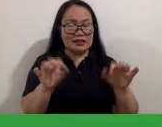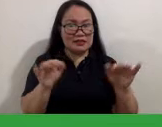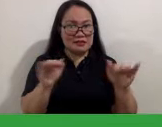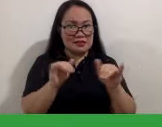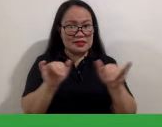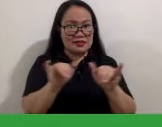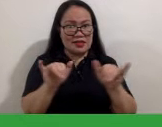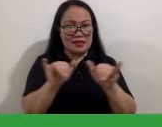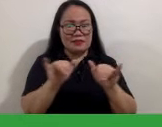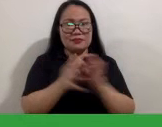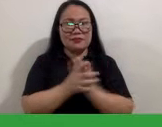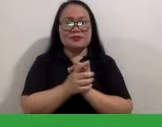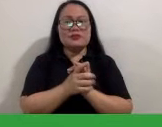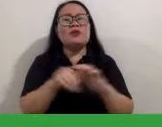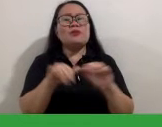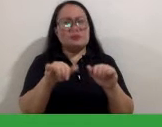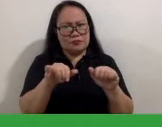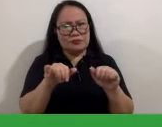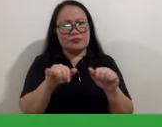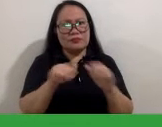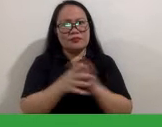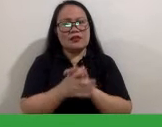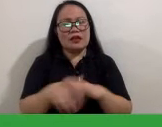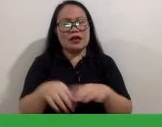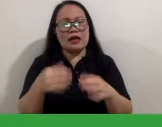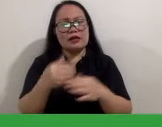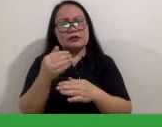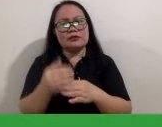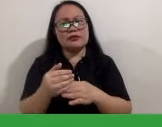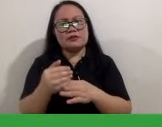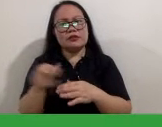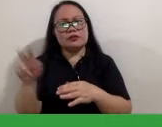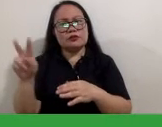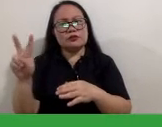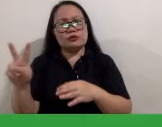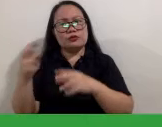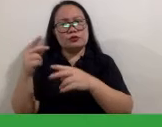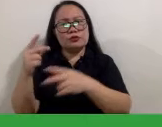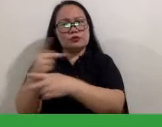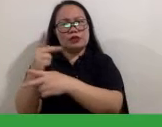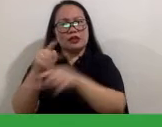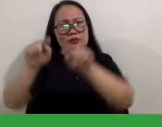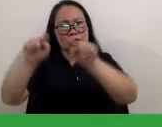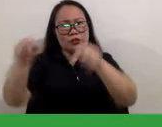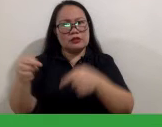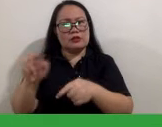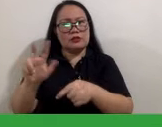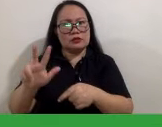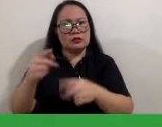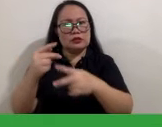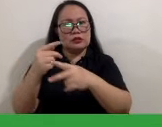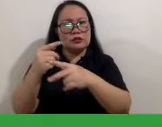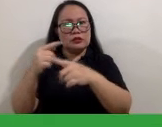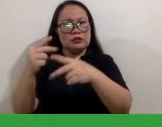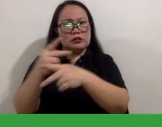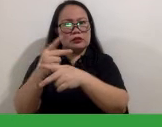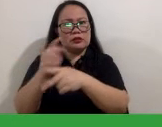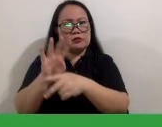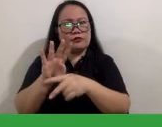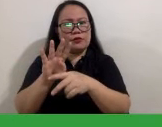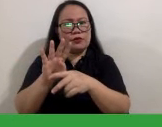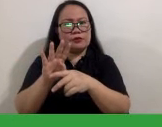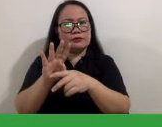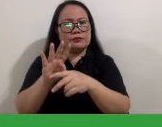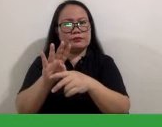same? Yes. Okay. Next. 2 times the quantity of 3 times 4. So, kapag gagawin